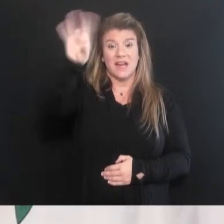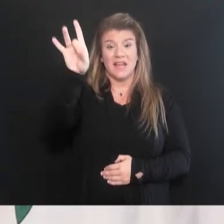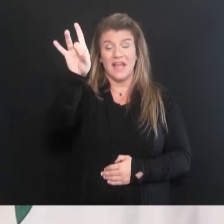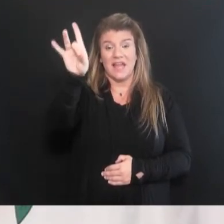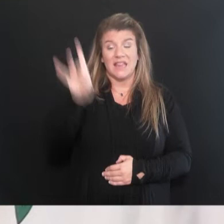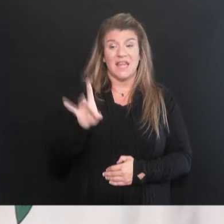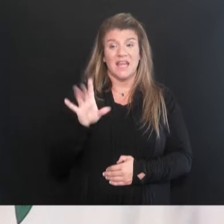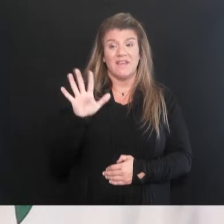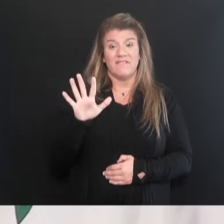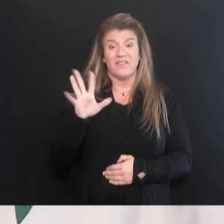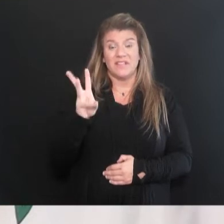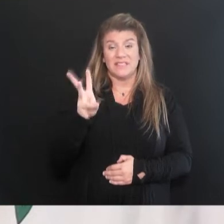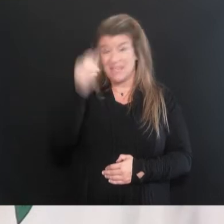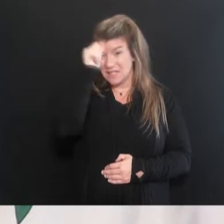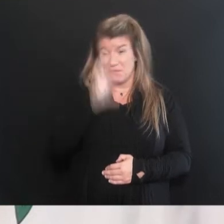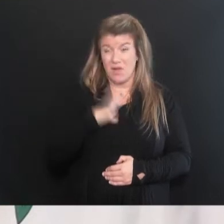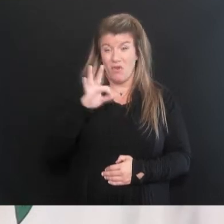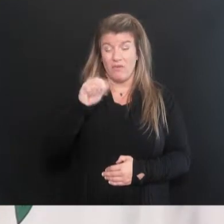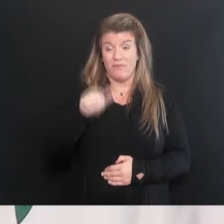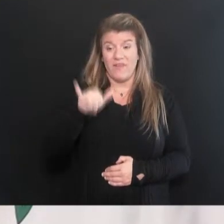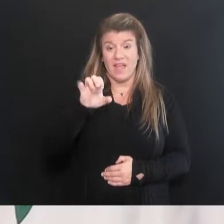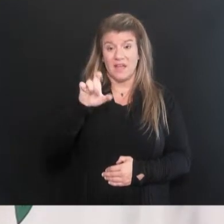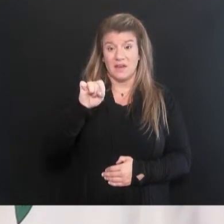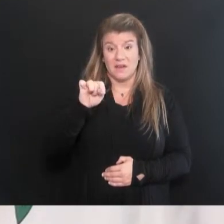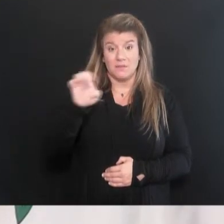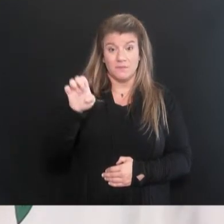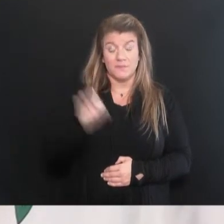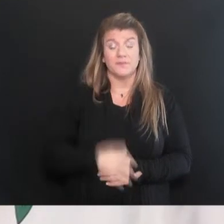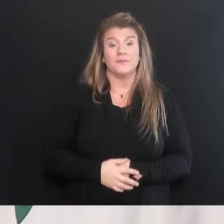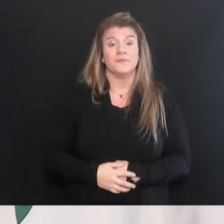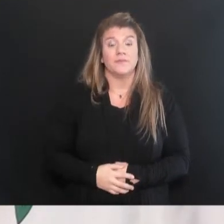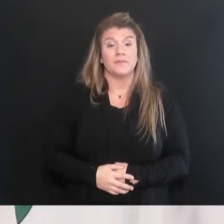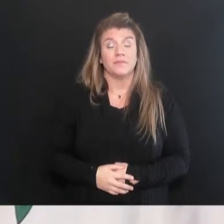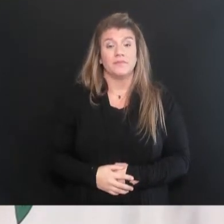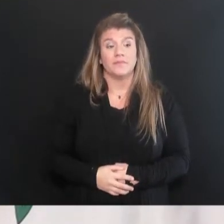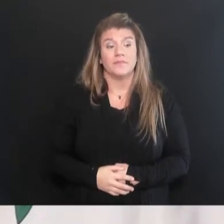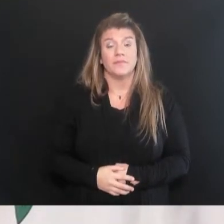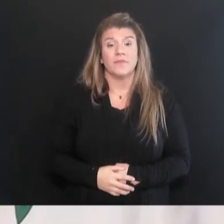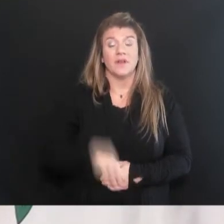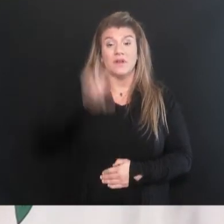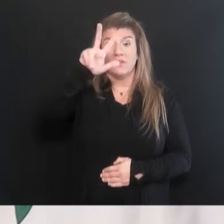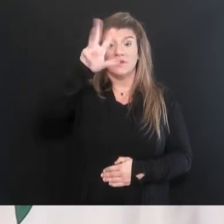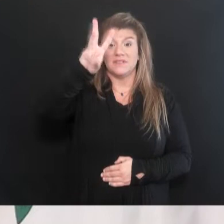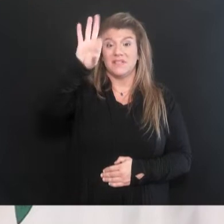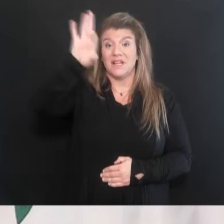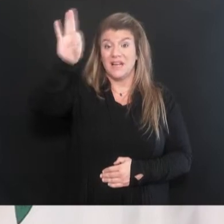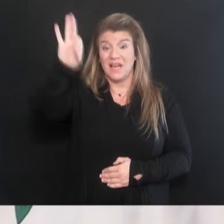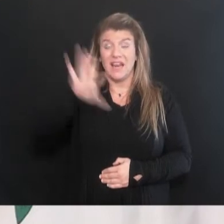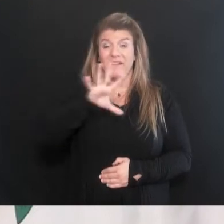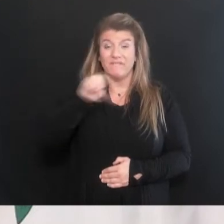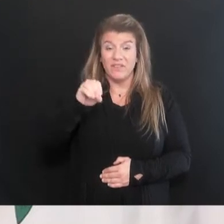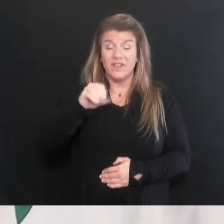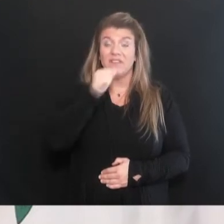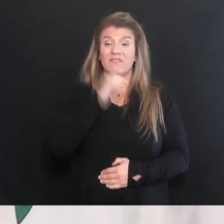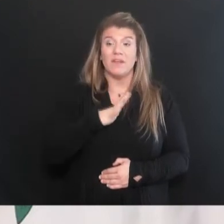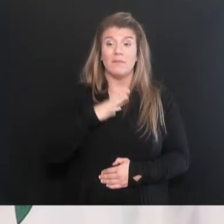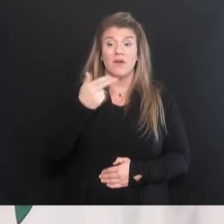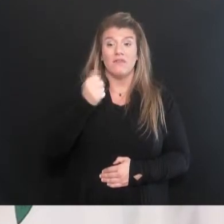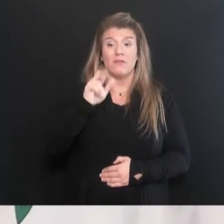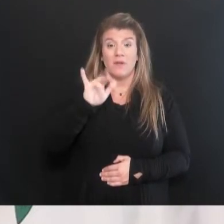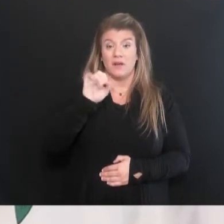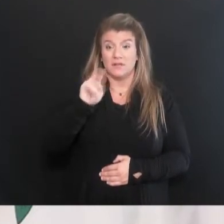death, a 56-year-old male from Fayette County. The 3,699th death, a 50-year-old female from Harrison